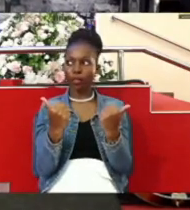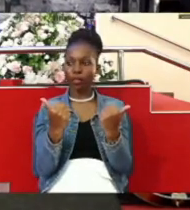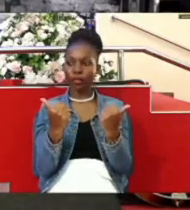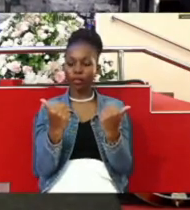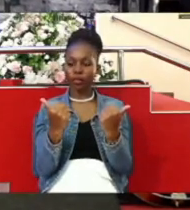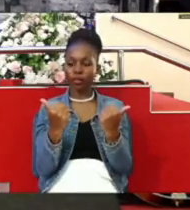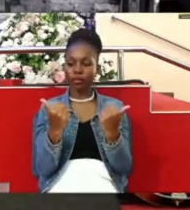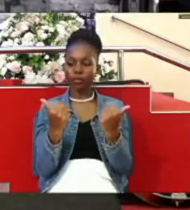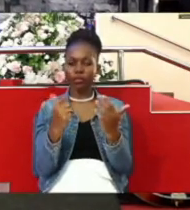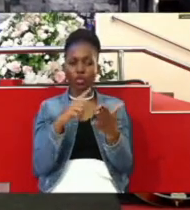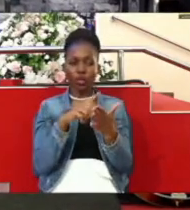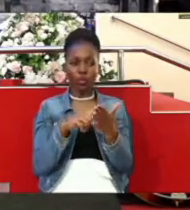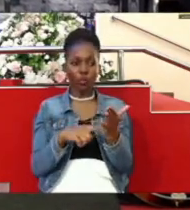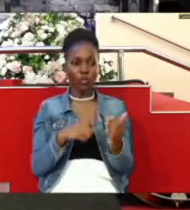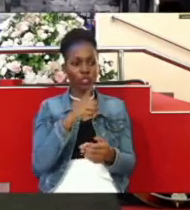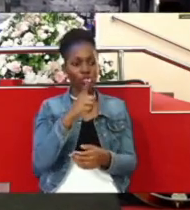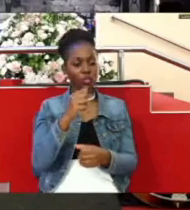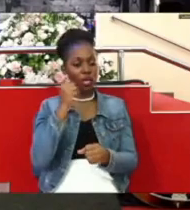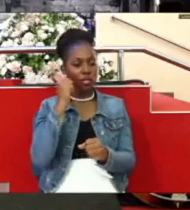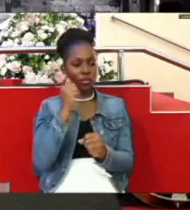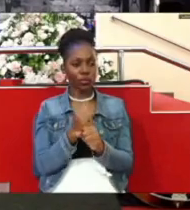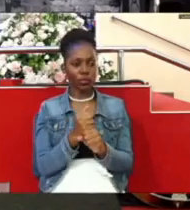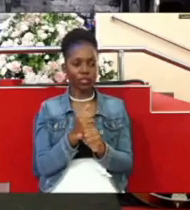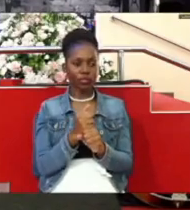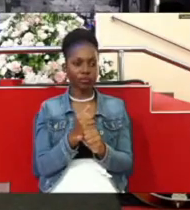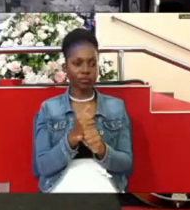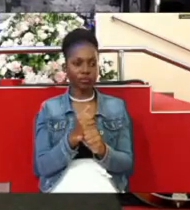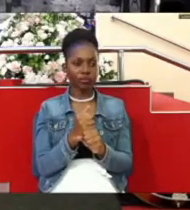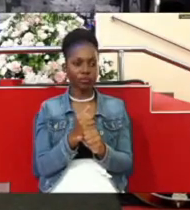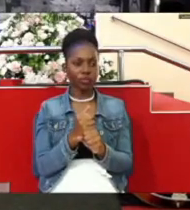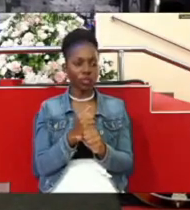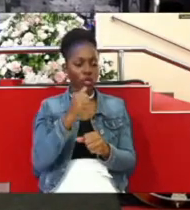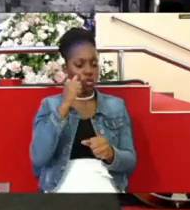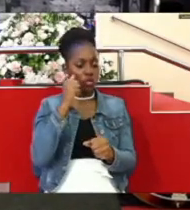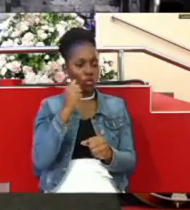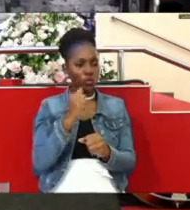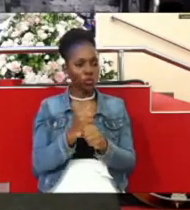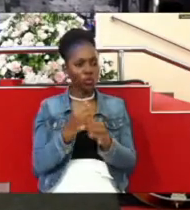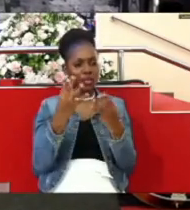Whatever that you are doing, you'll do it with a lot of